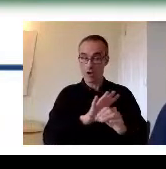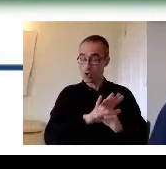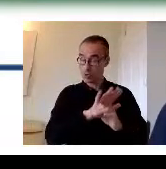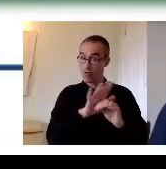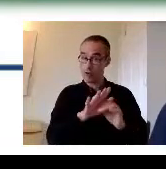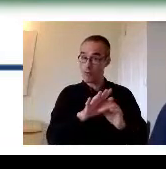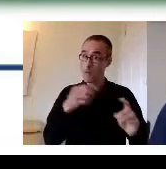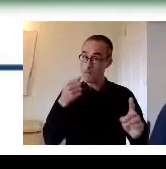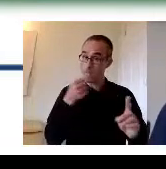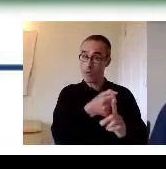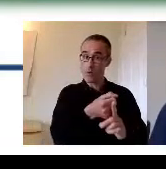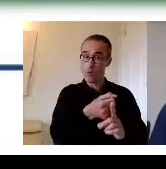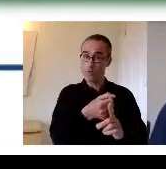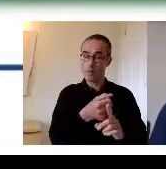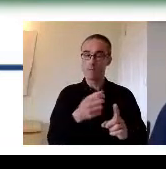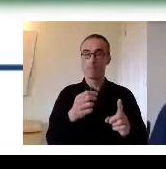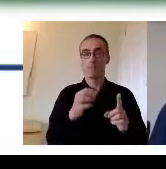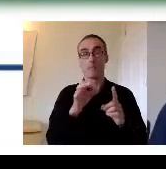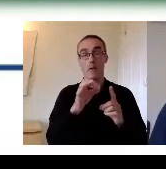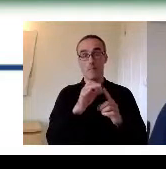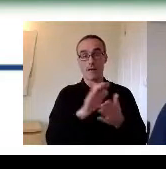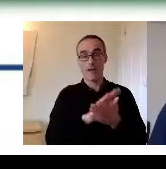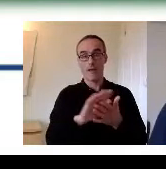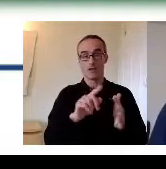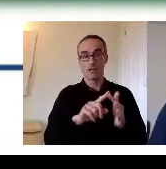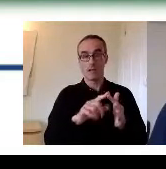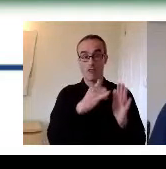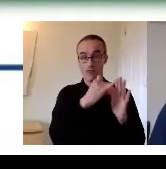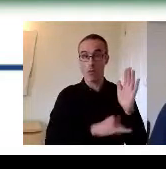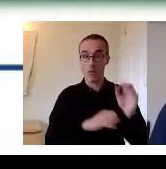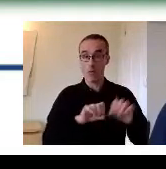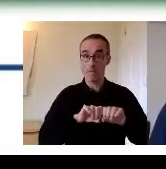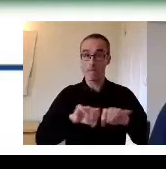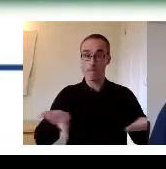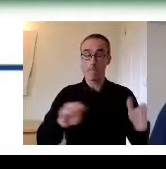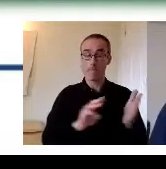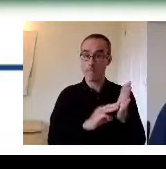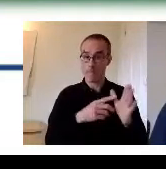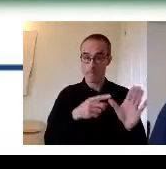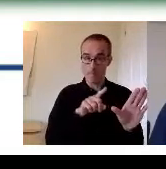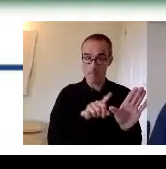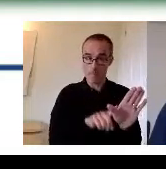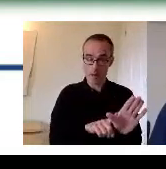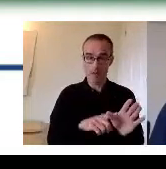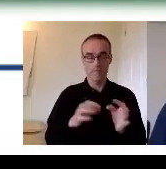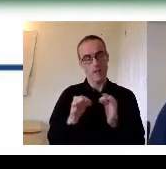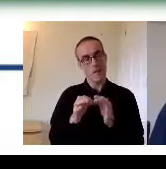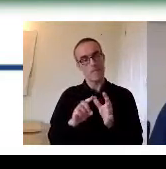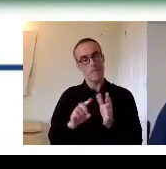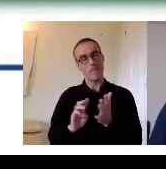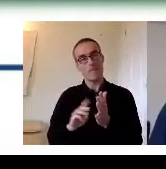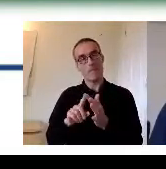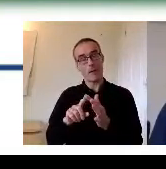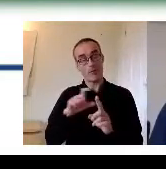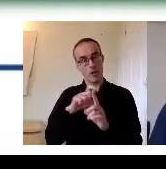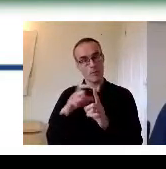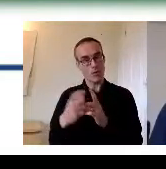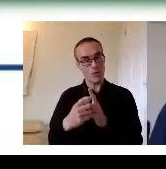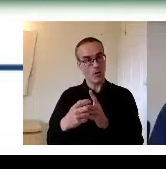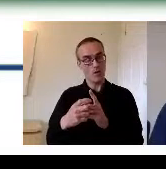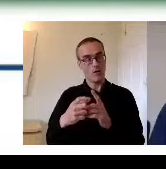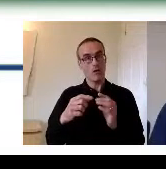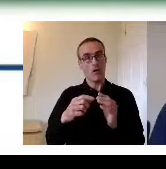the PHE report that was released back in May, Bain communities have been vastly affected by COVID, far more so than their